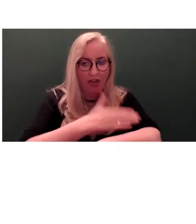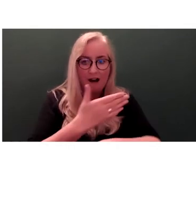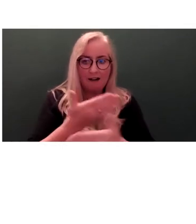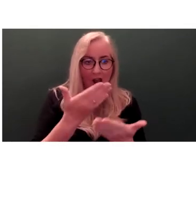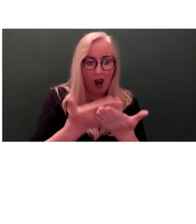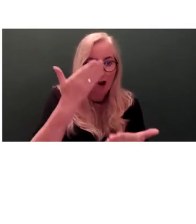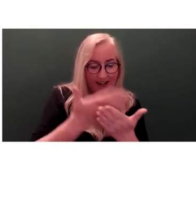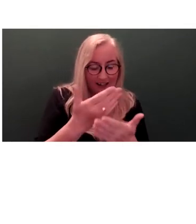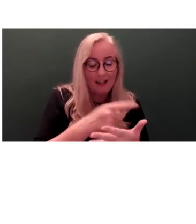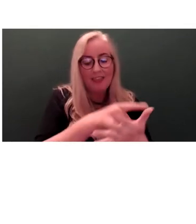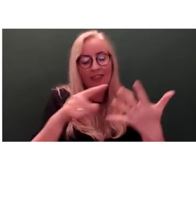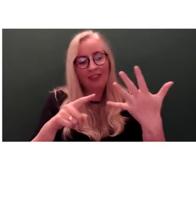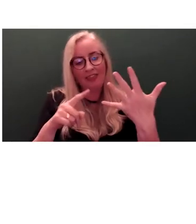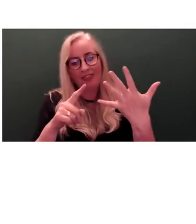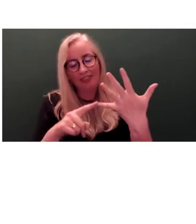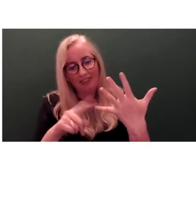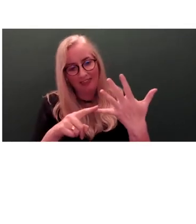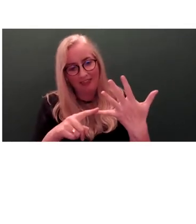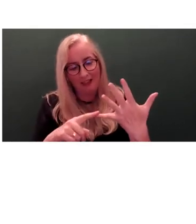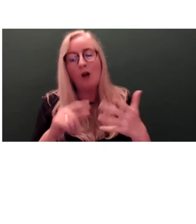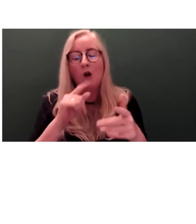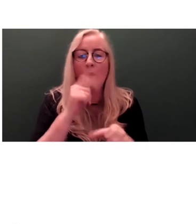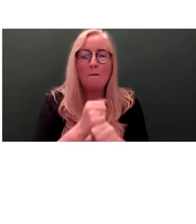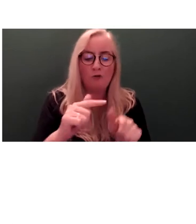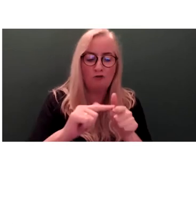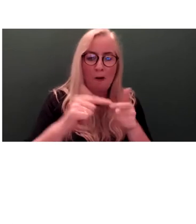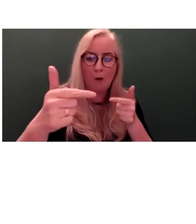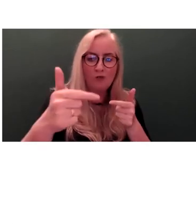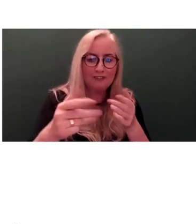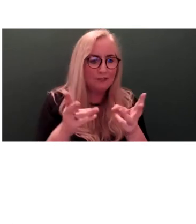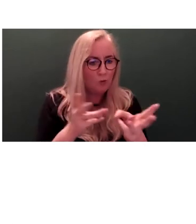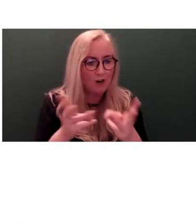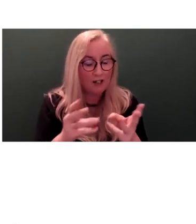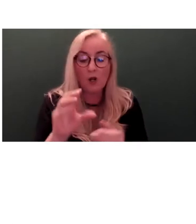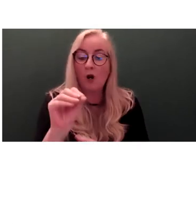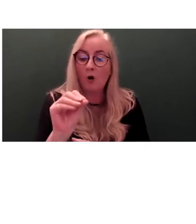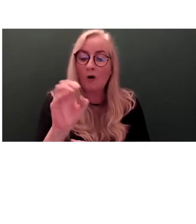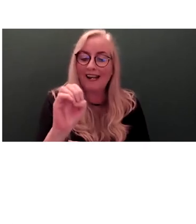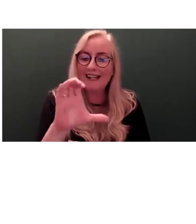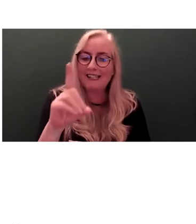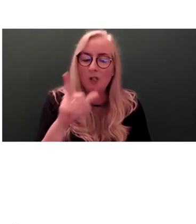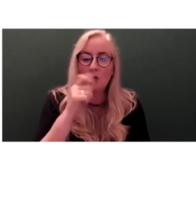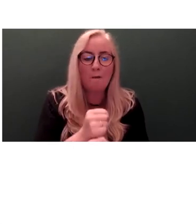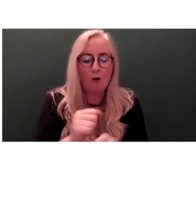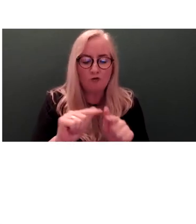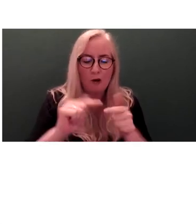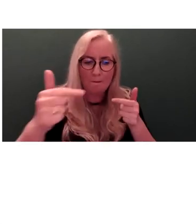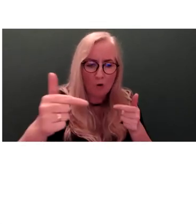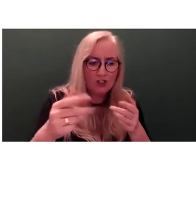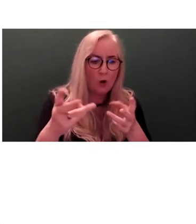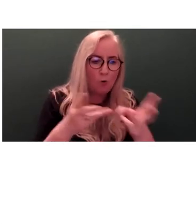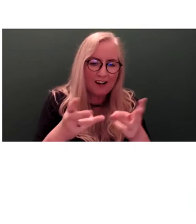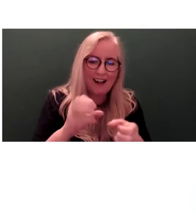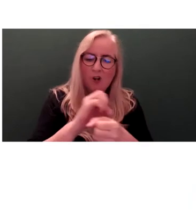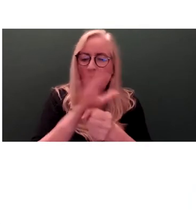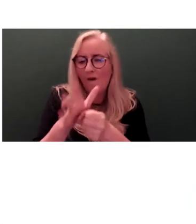last point I'll make is number five is in regard to remote work. So again, the OECD colleagues talked about remote work, and obviously the COVID situation has